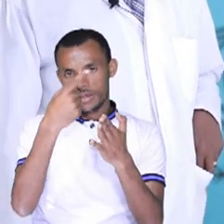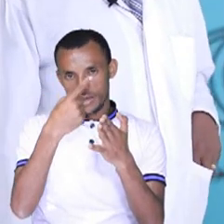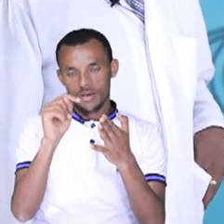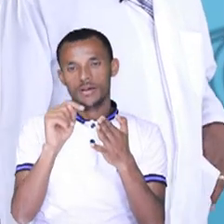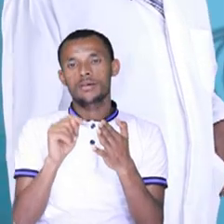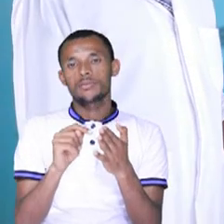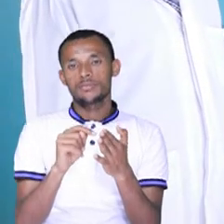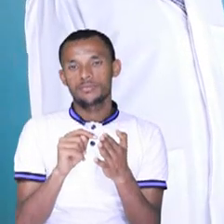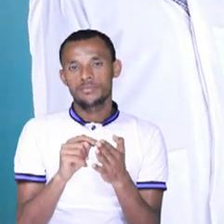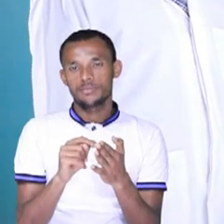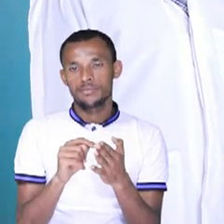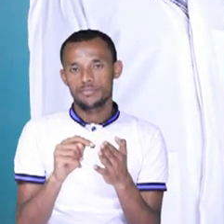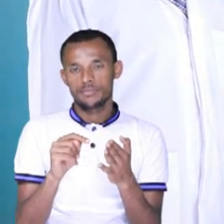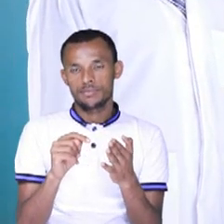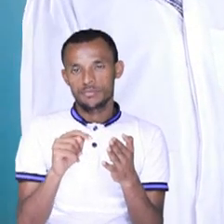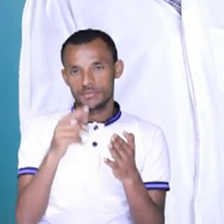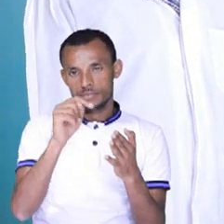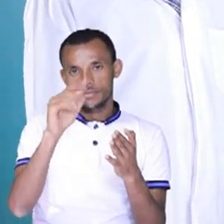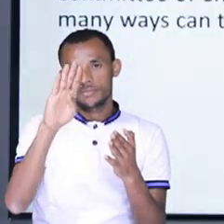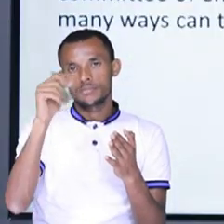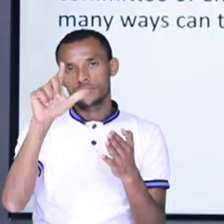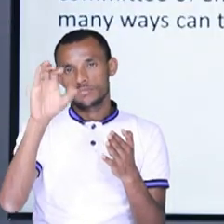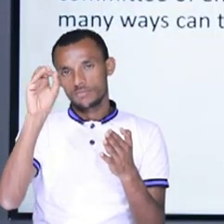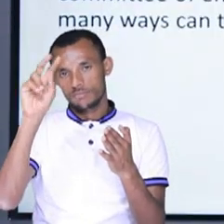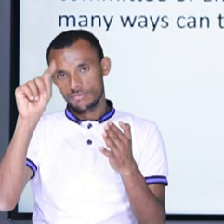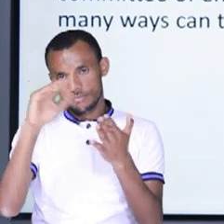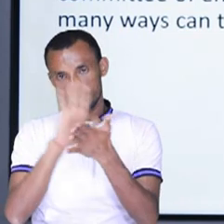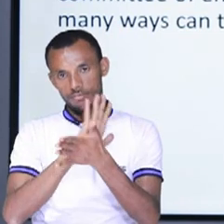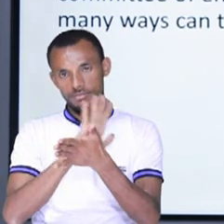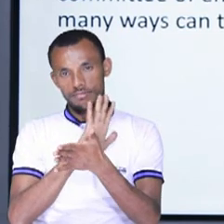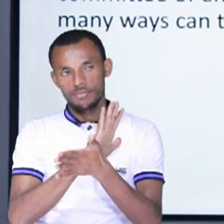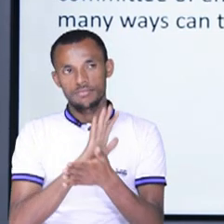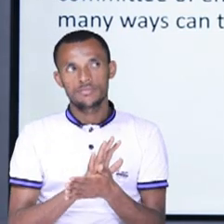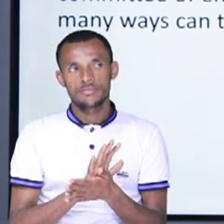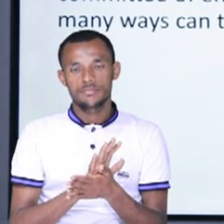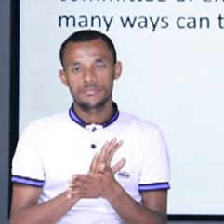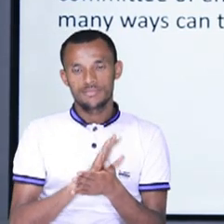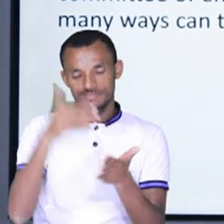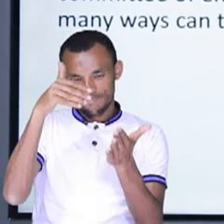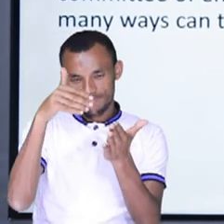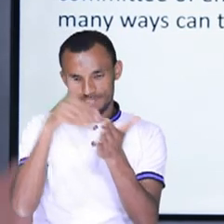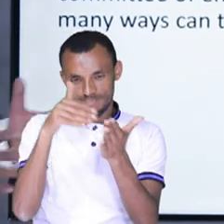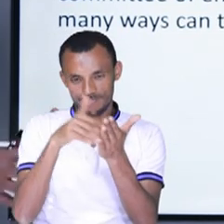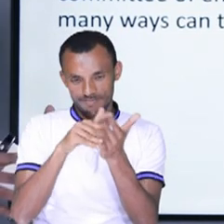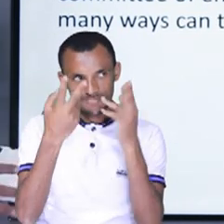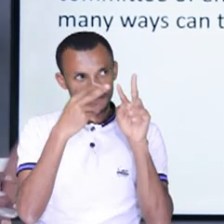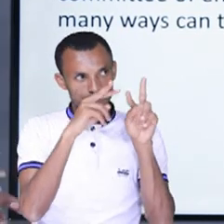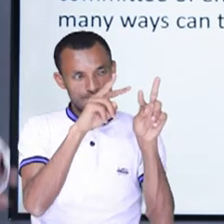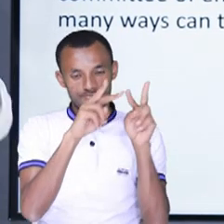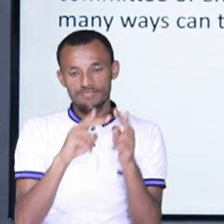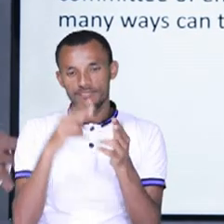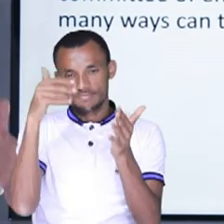paper? On the ballot paper. Read it again and again. Get